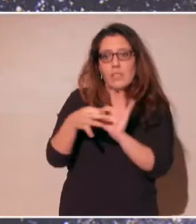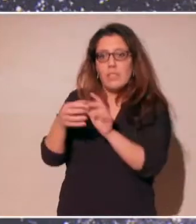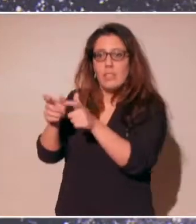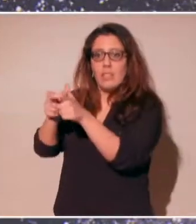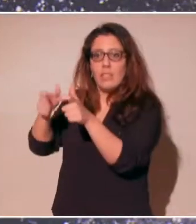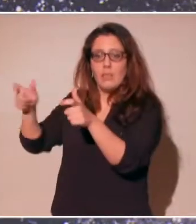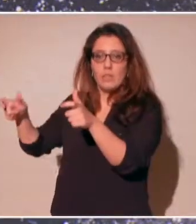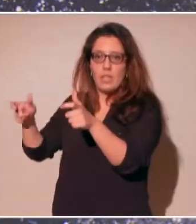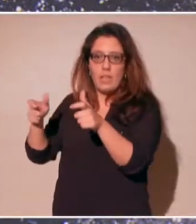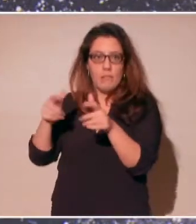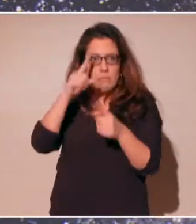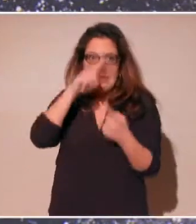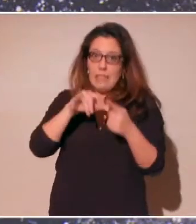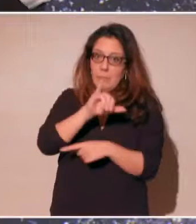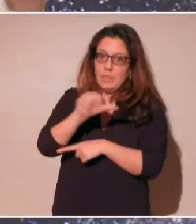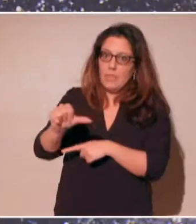link between